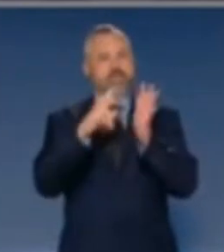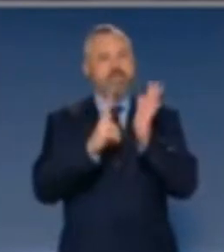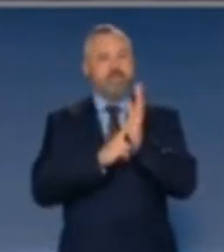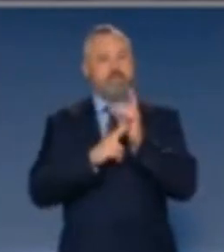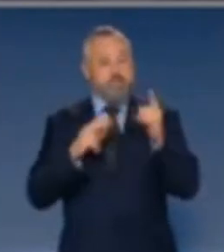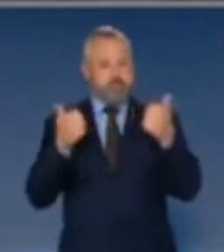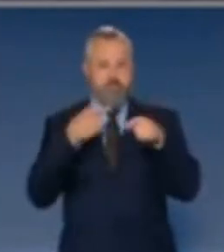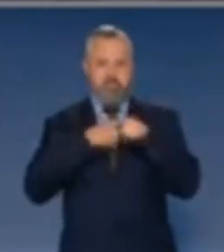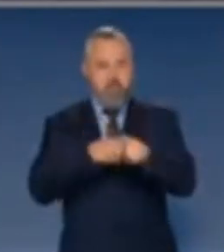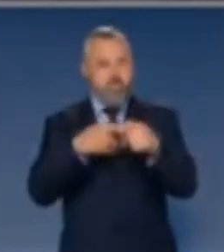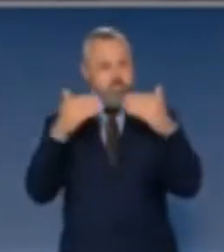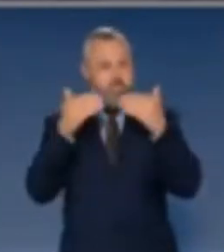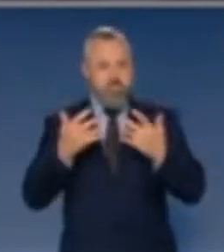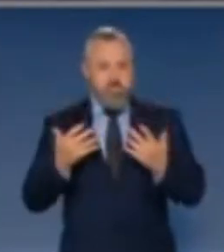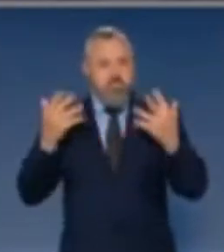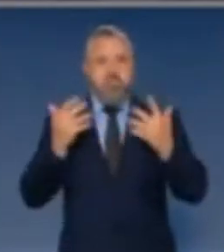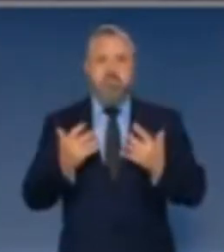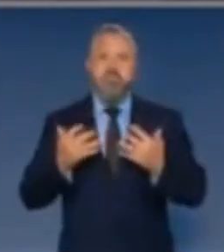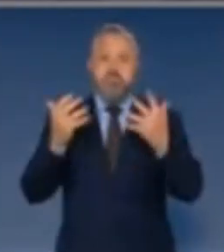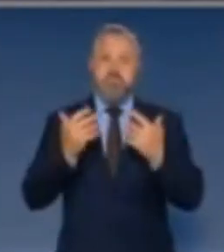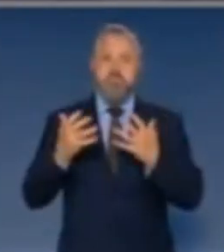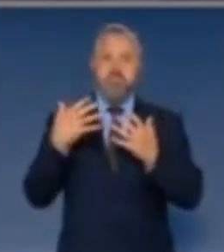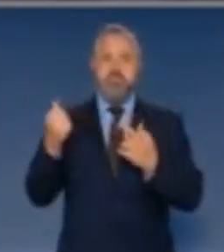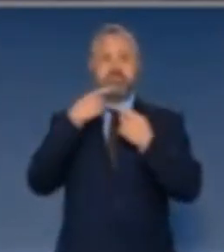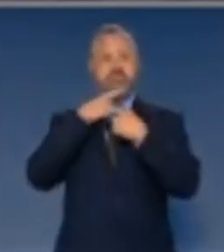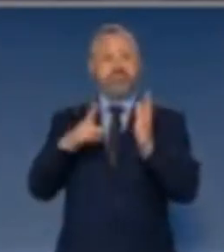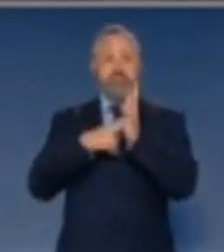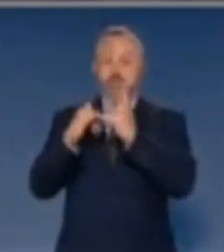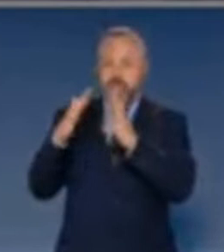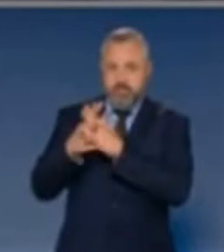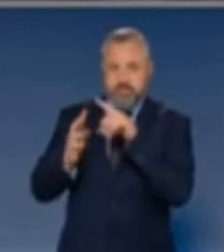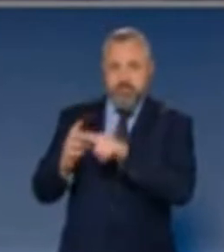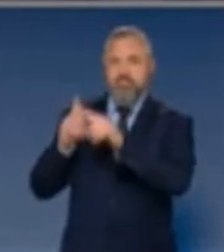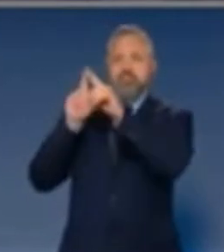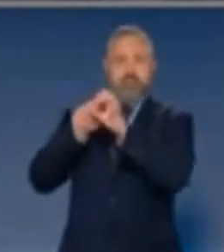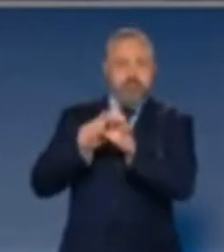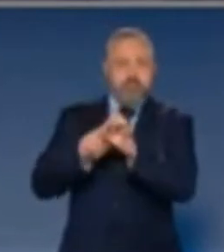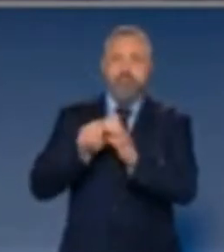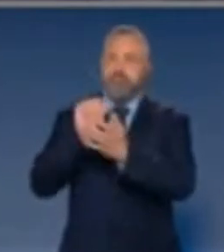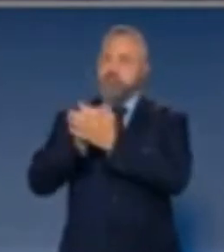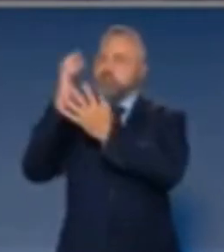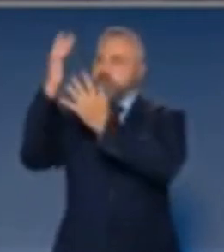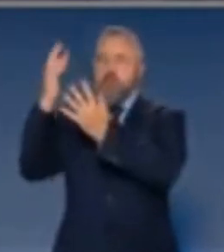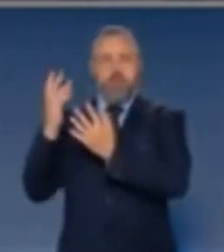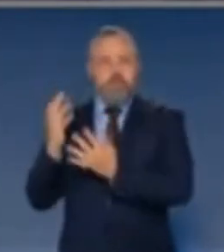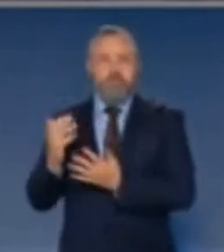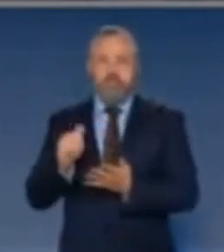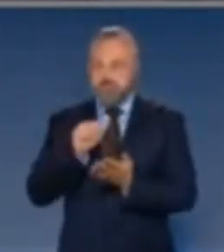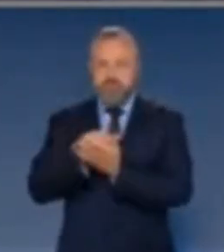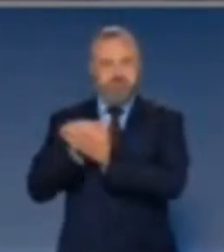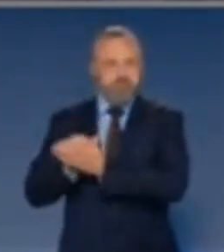reports out of New South Wales and Queensland which are accurate, where facilities which had